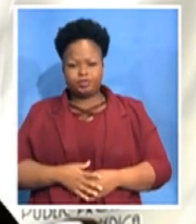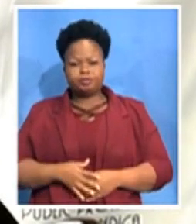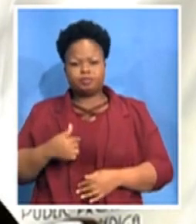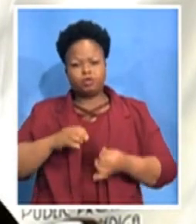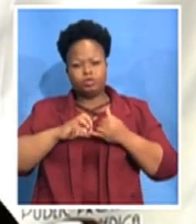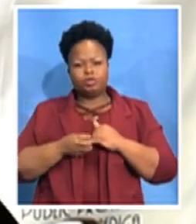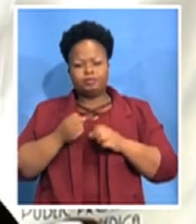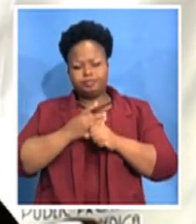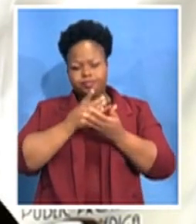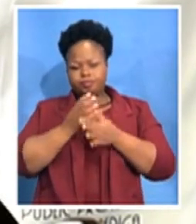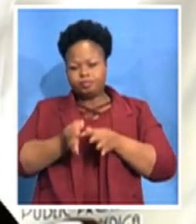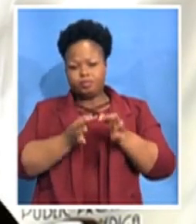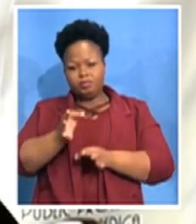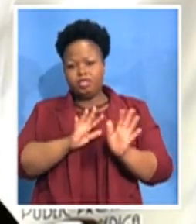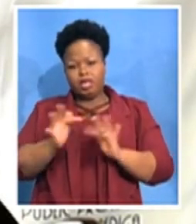thematic areas: